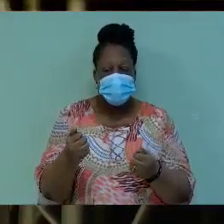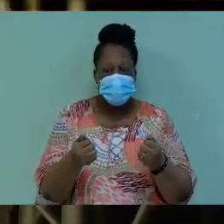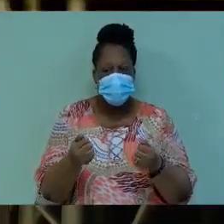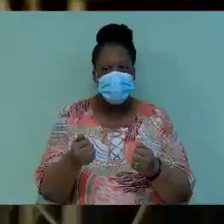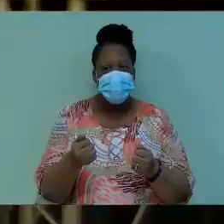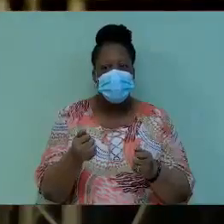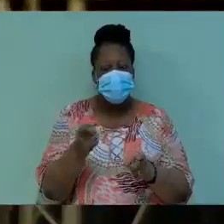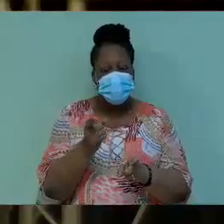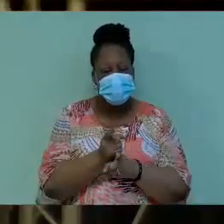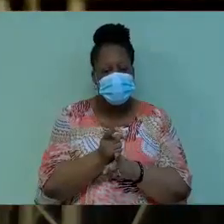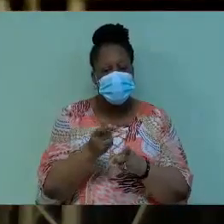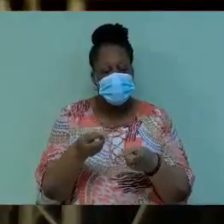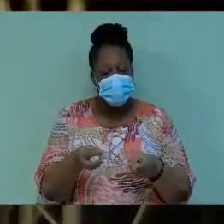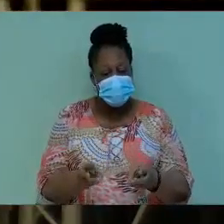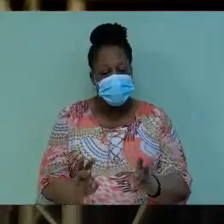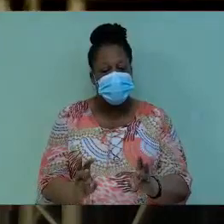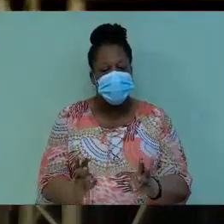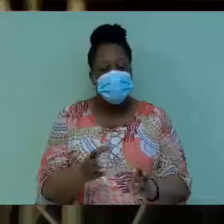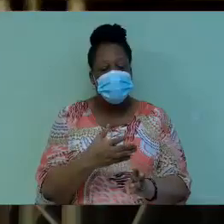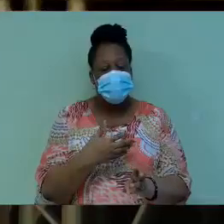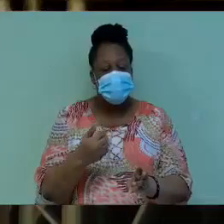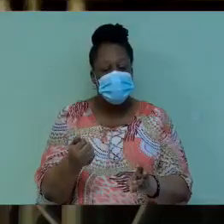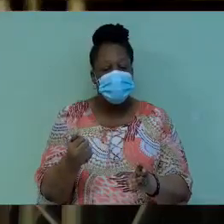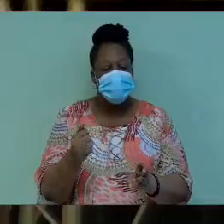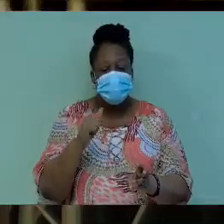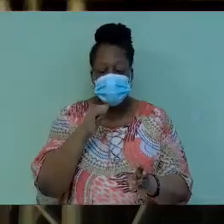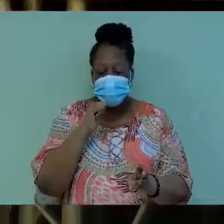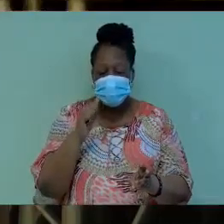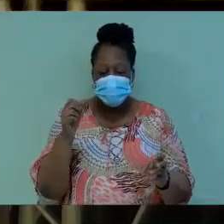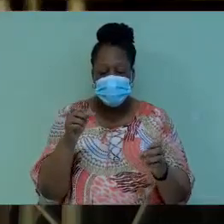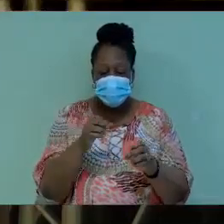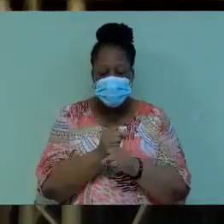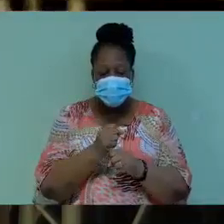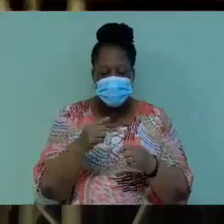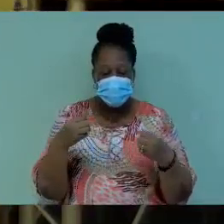all the traffic rules so that you avoid accidents. Thank you.